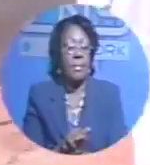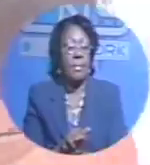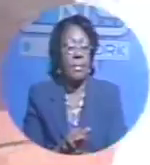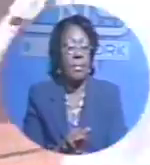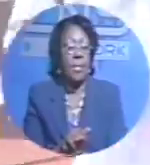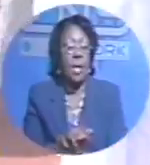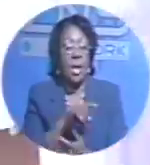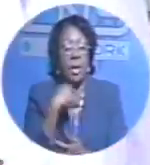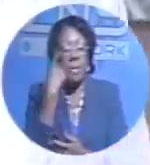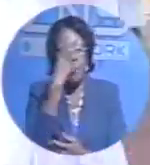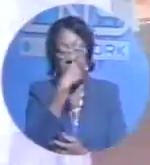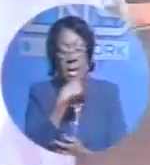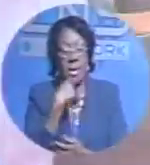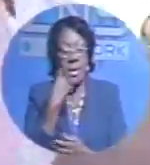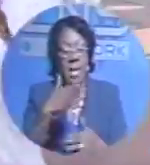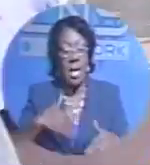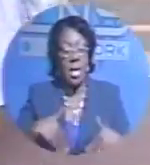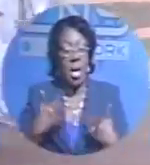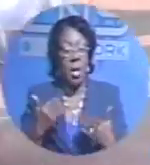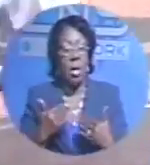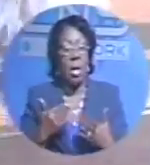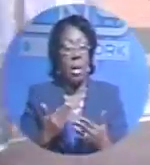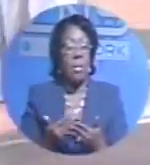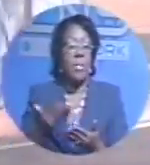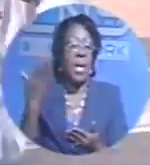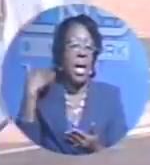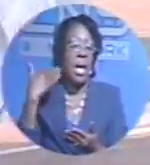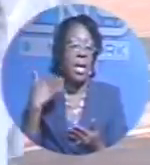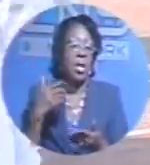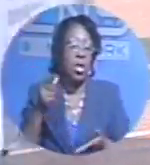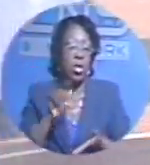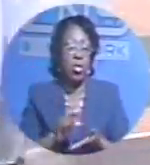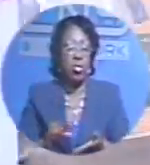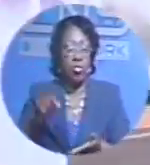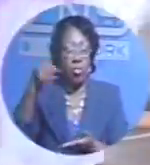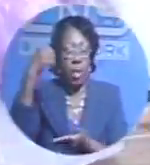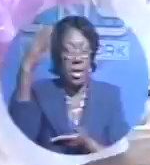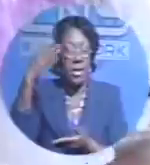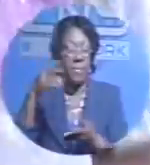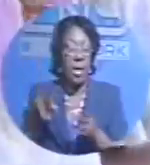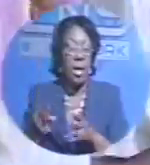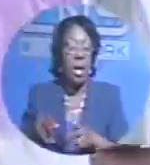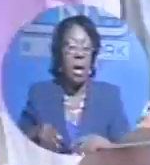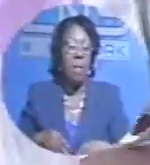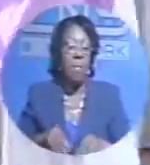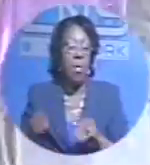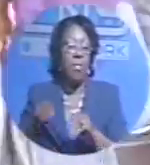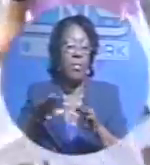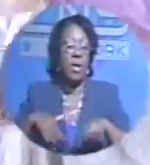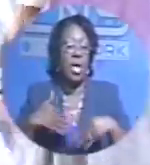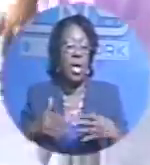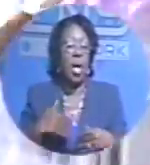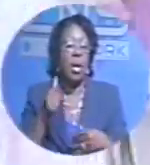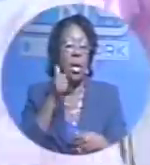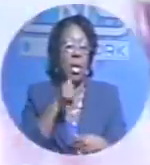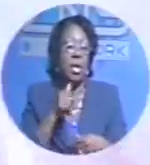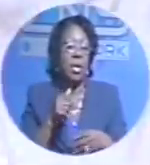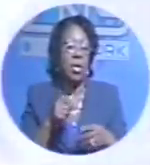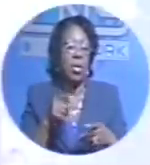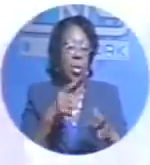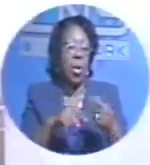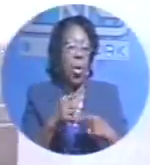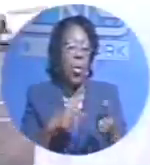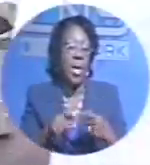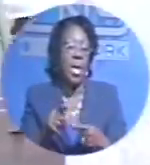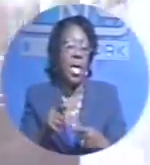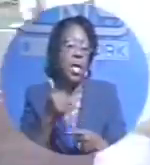Their faces are young and expectant, but behind these graceful moves are young girls who are headed in the wrong direction, a future almost certain to end up